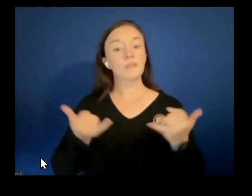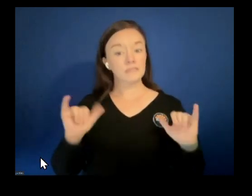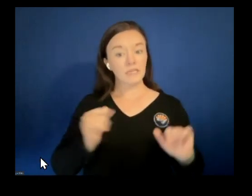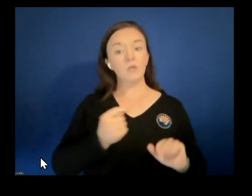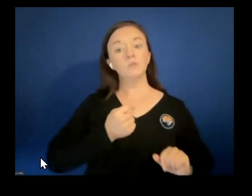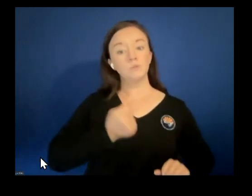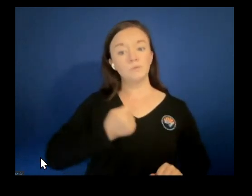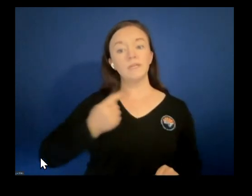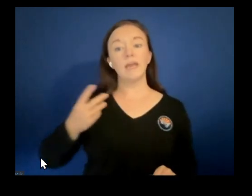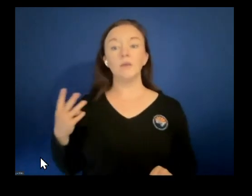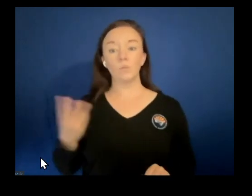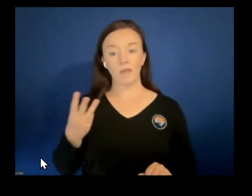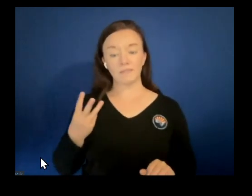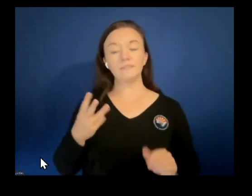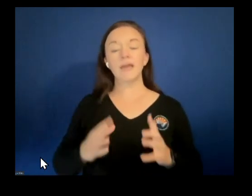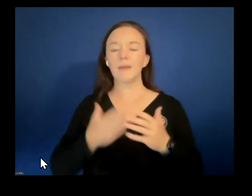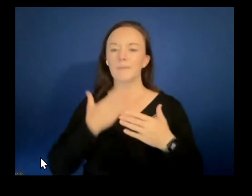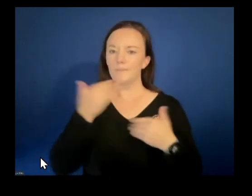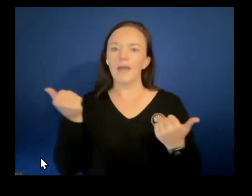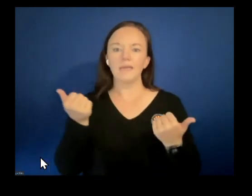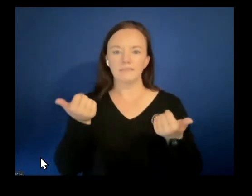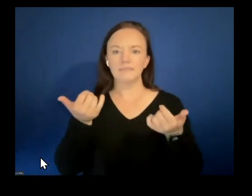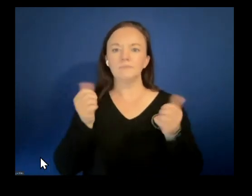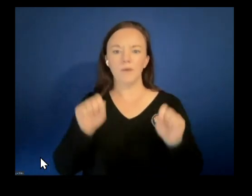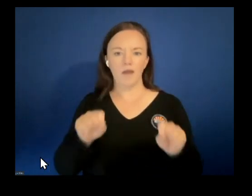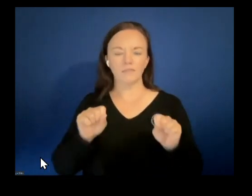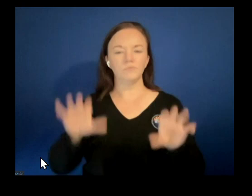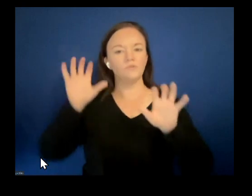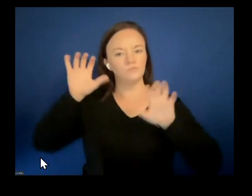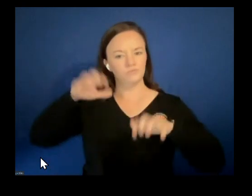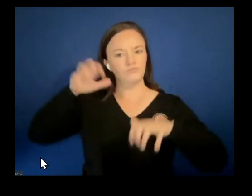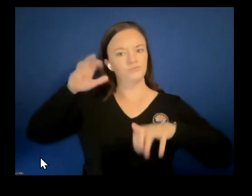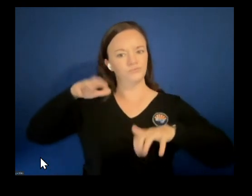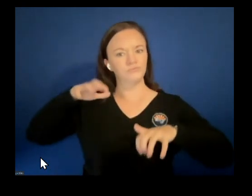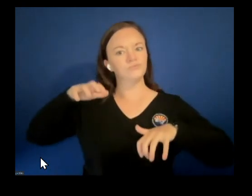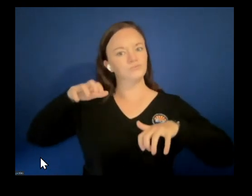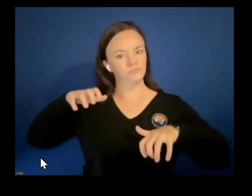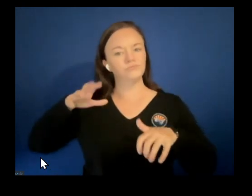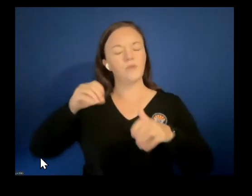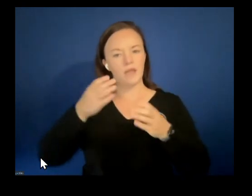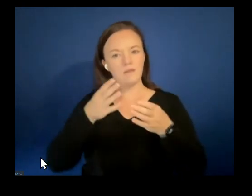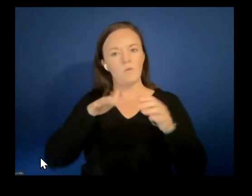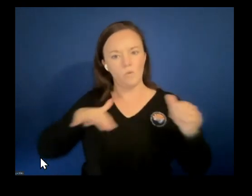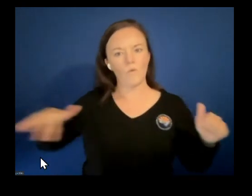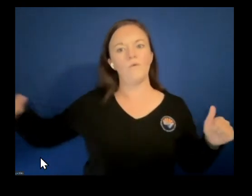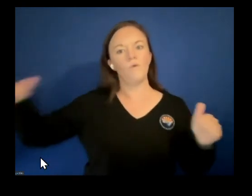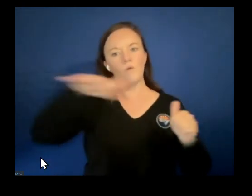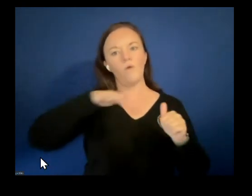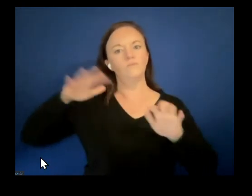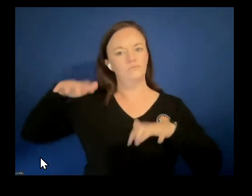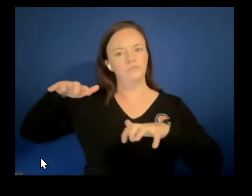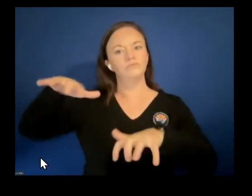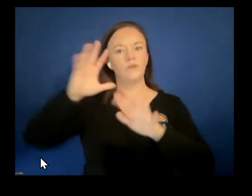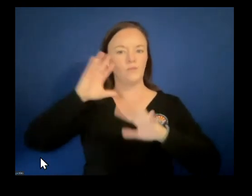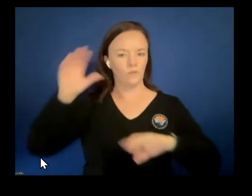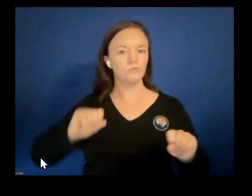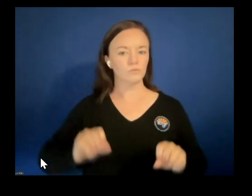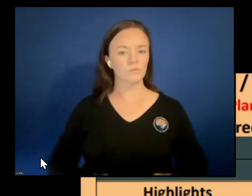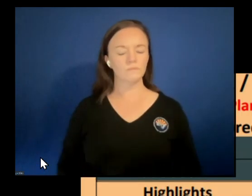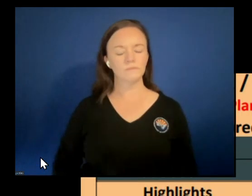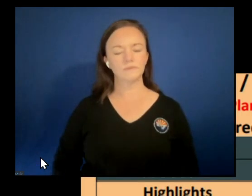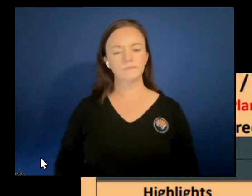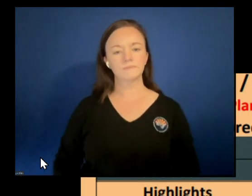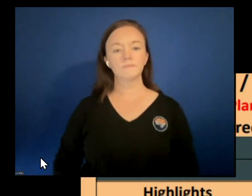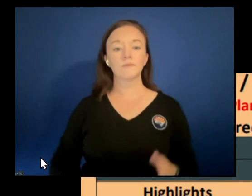Wednesday as being our best days for heavy precipitation and widespread precipitation showers and thunderstorms. Next